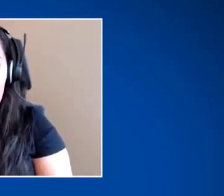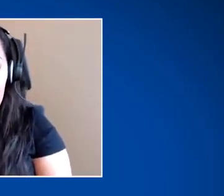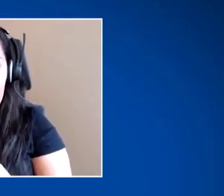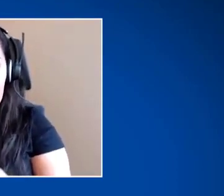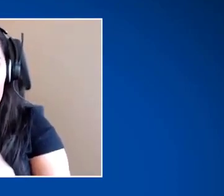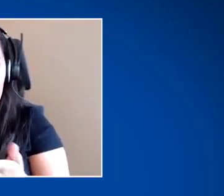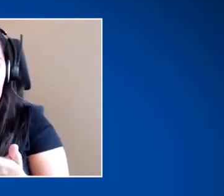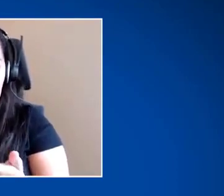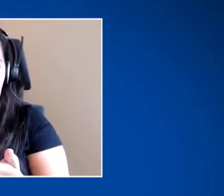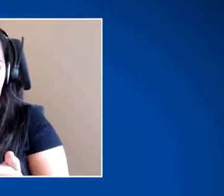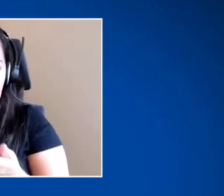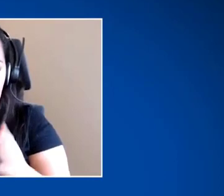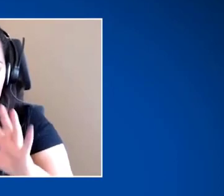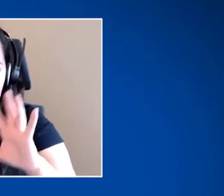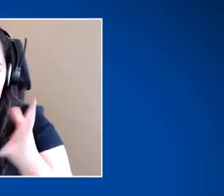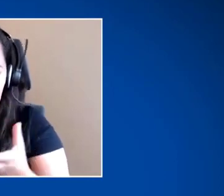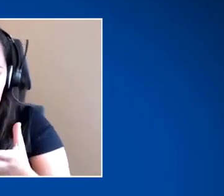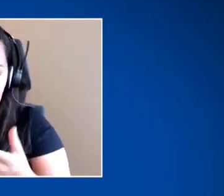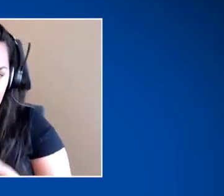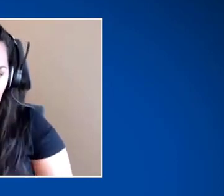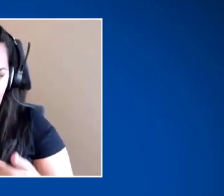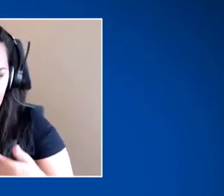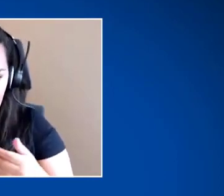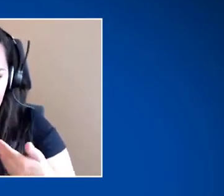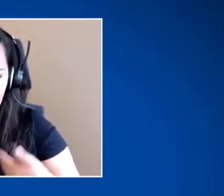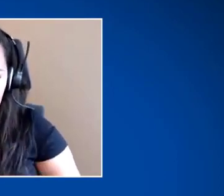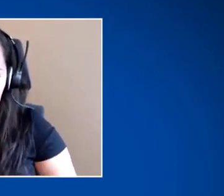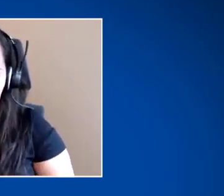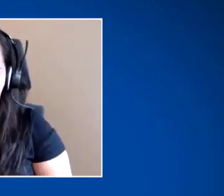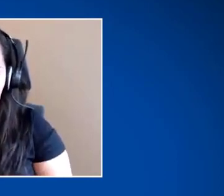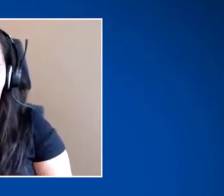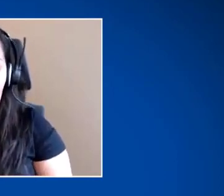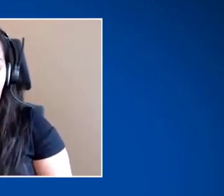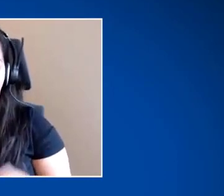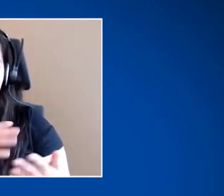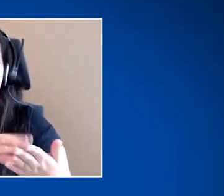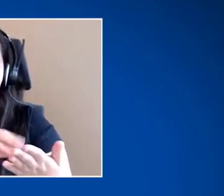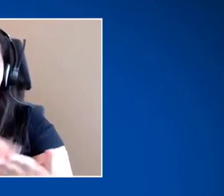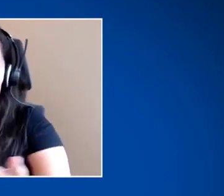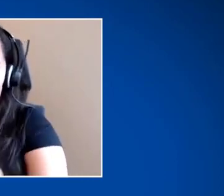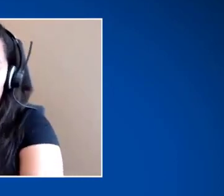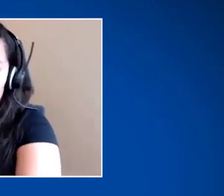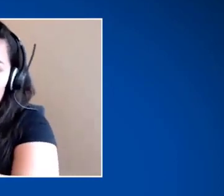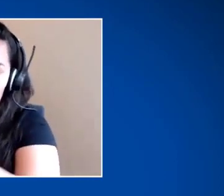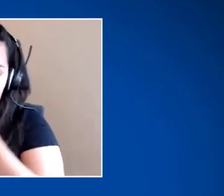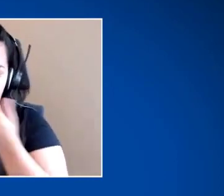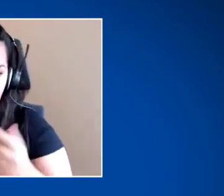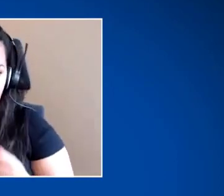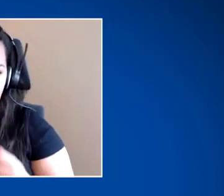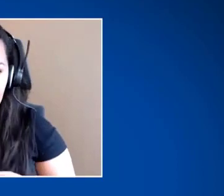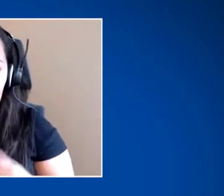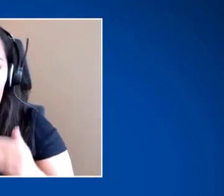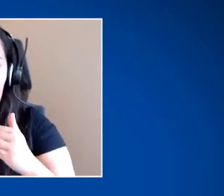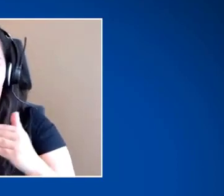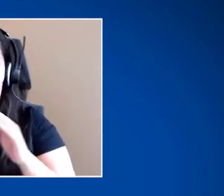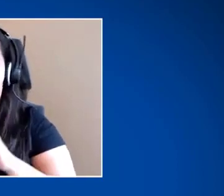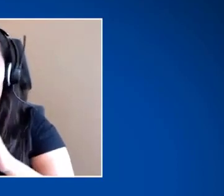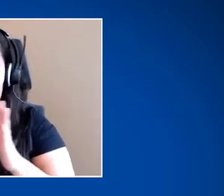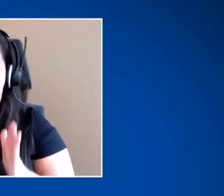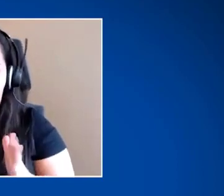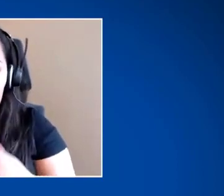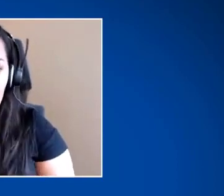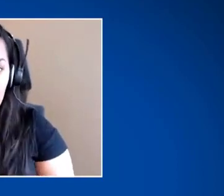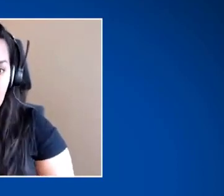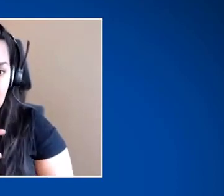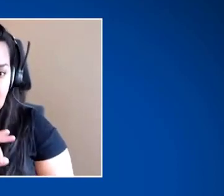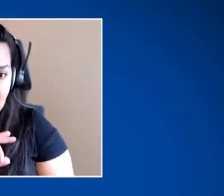learning organization. We are. And we have learned from many people. We have learned from peer reviewers, we've learned from staff,